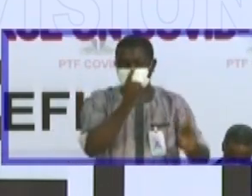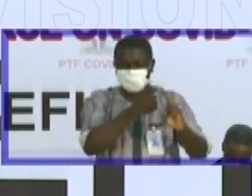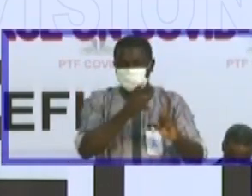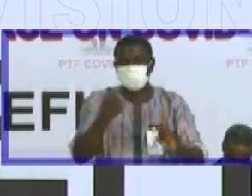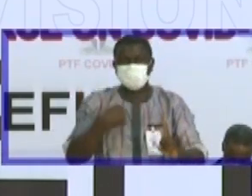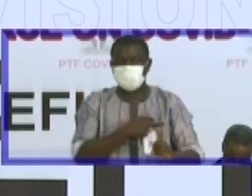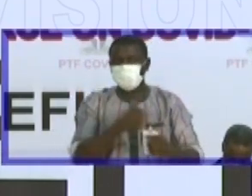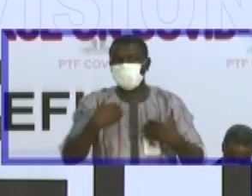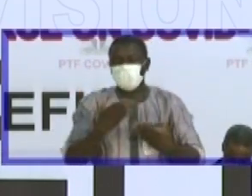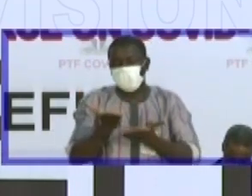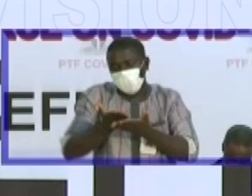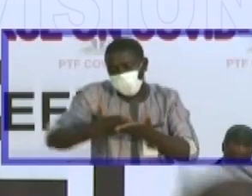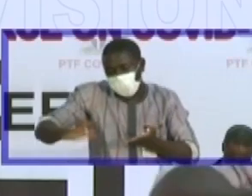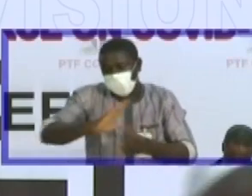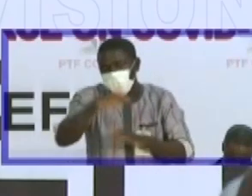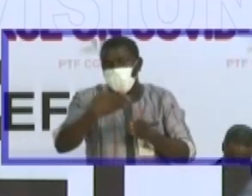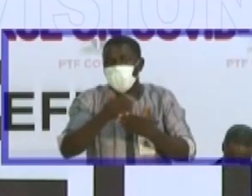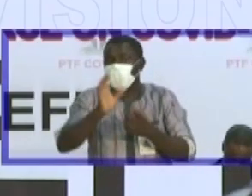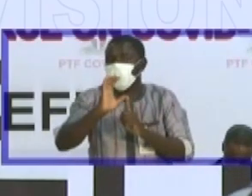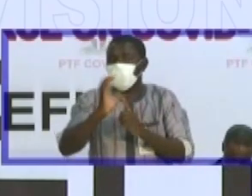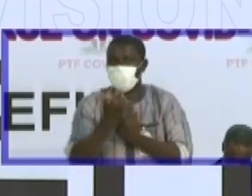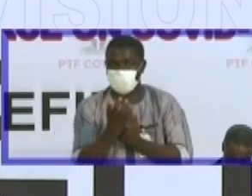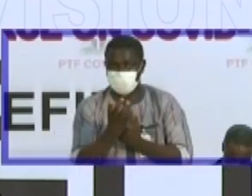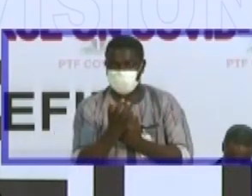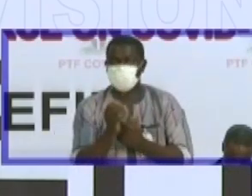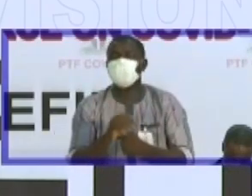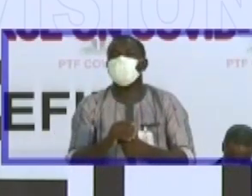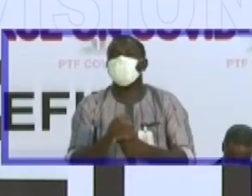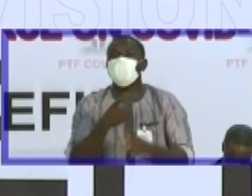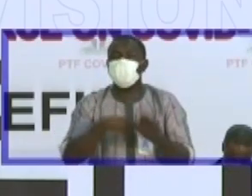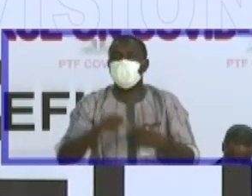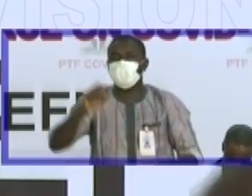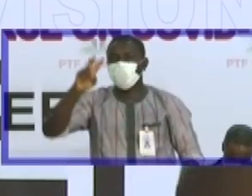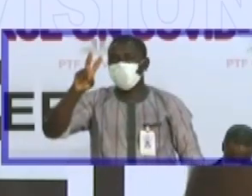all conditions pertaining to visa,